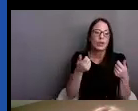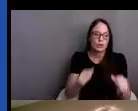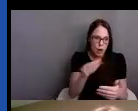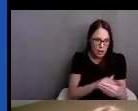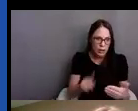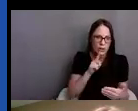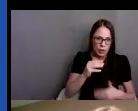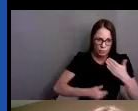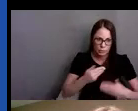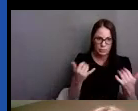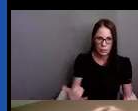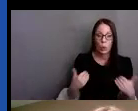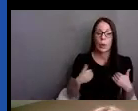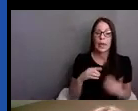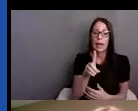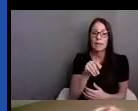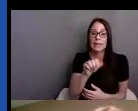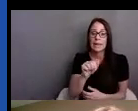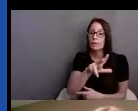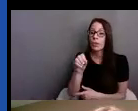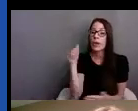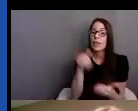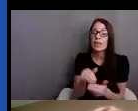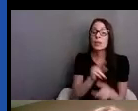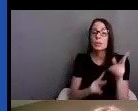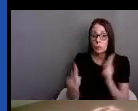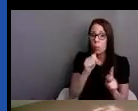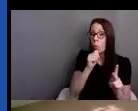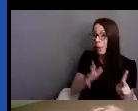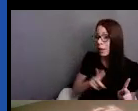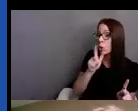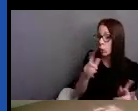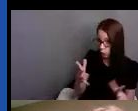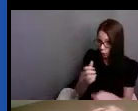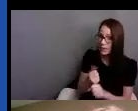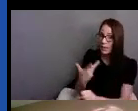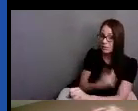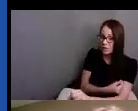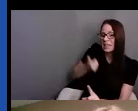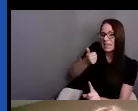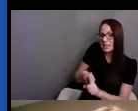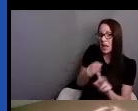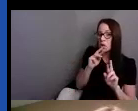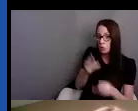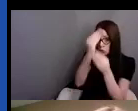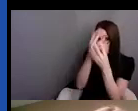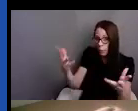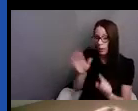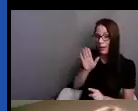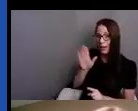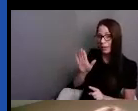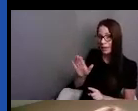about 30,000 women who have been vaccinated during pregnancy and have self-reported their information